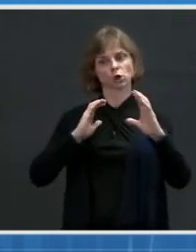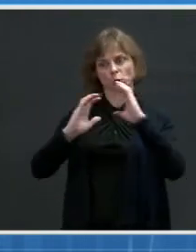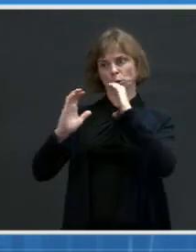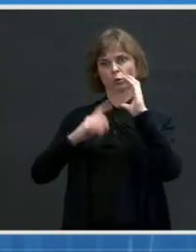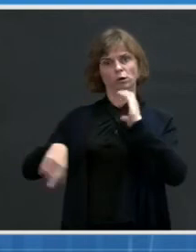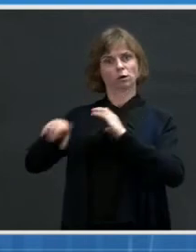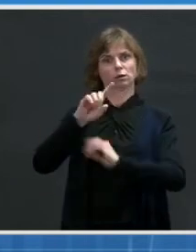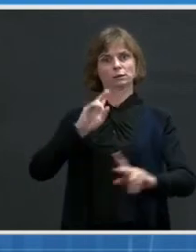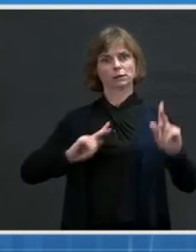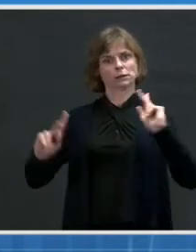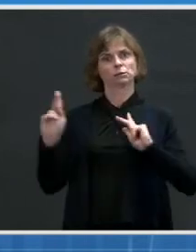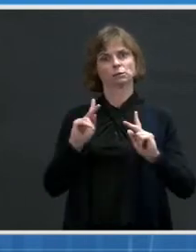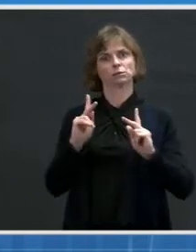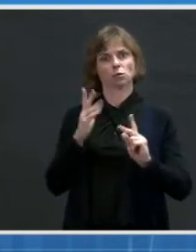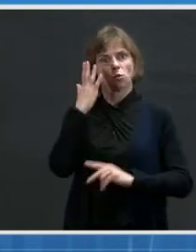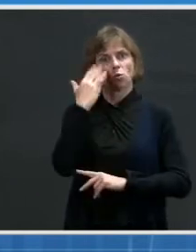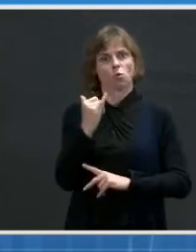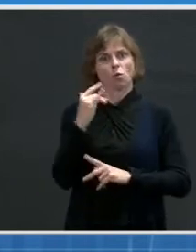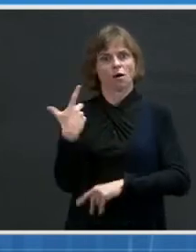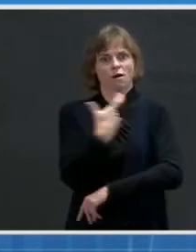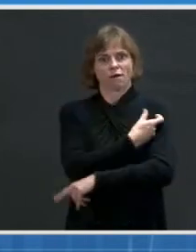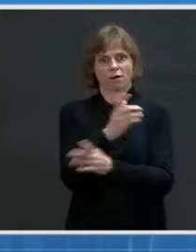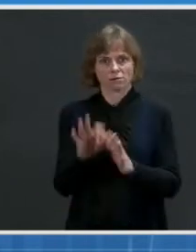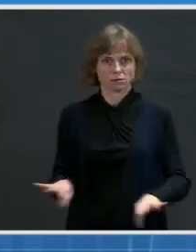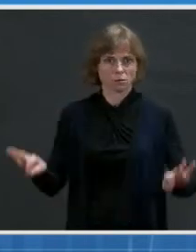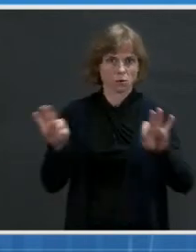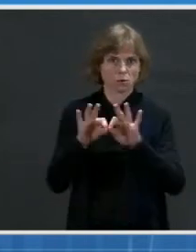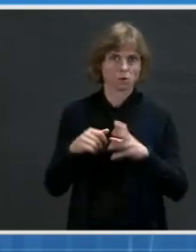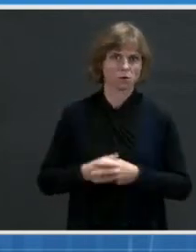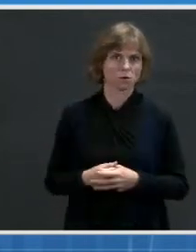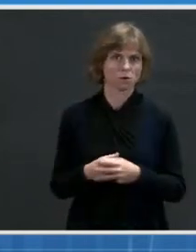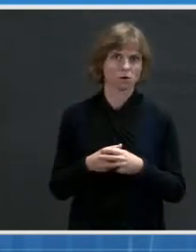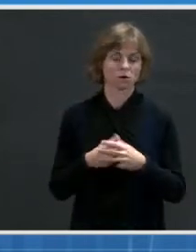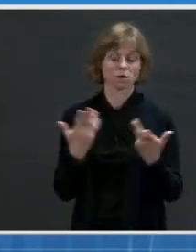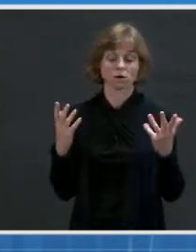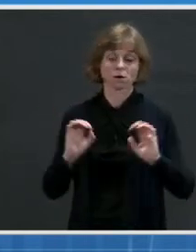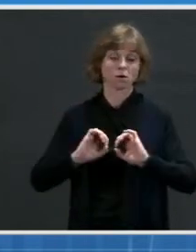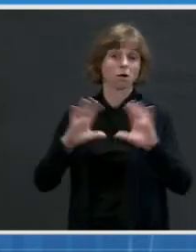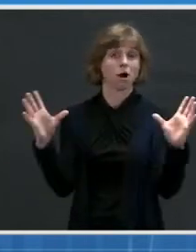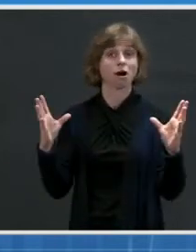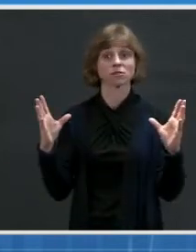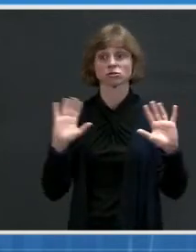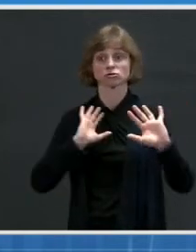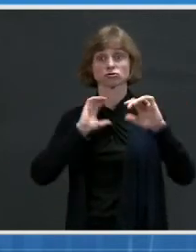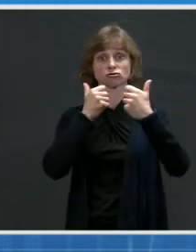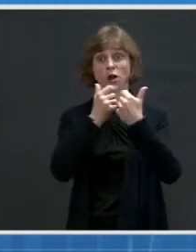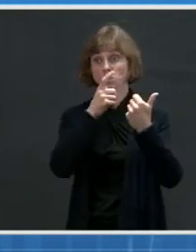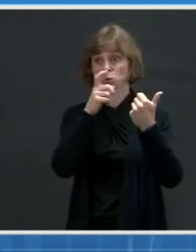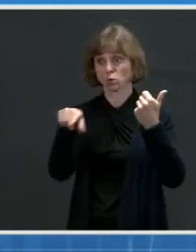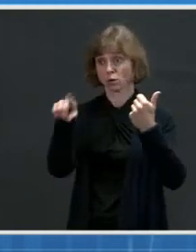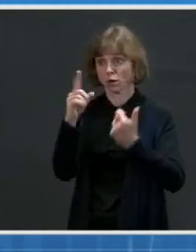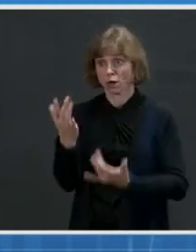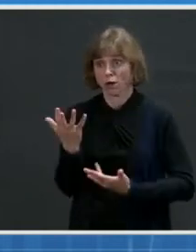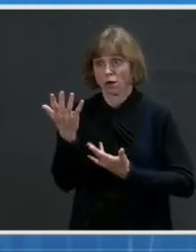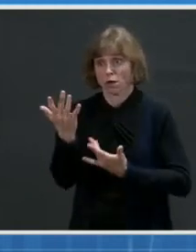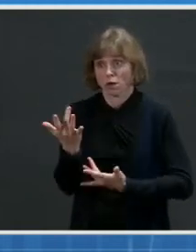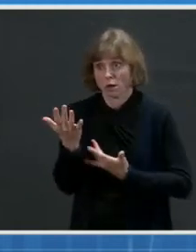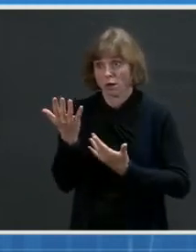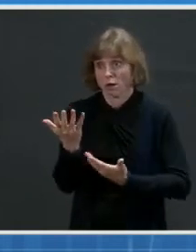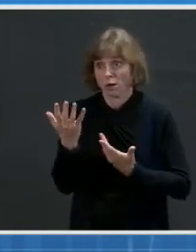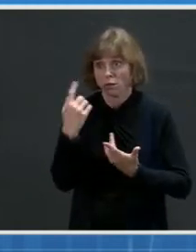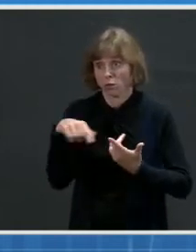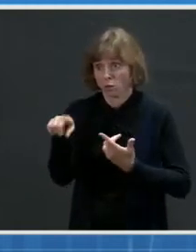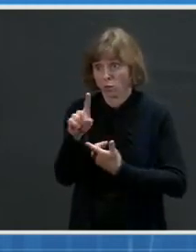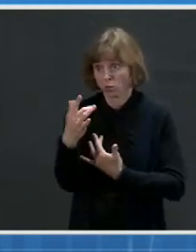vaccinations. After all, today's challenge of vaccinating those who are waiting must be accompanied by